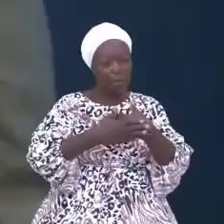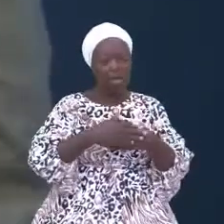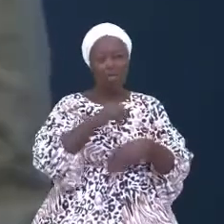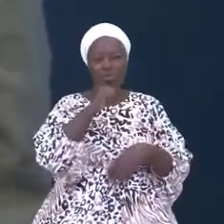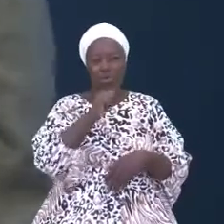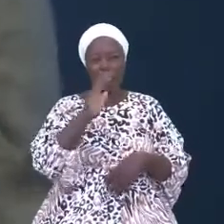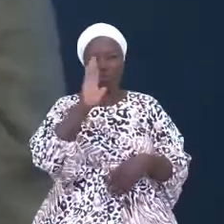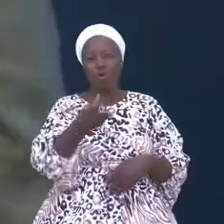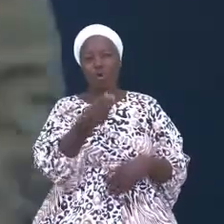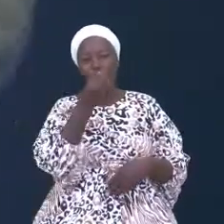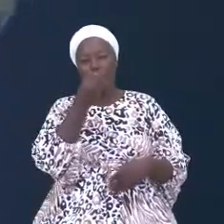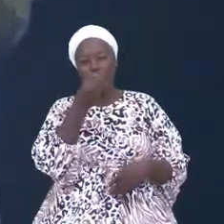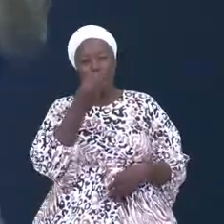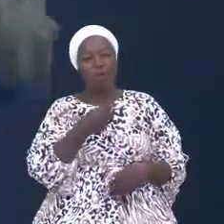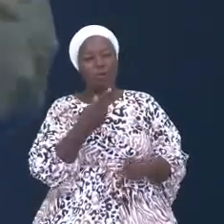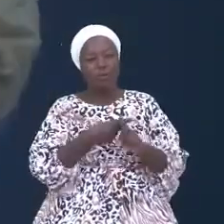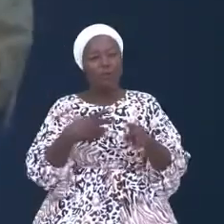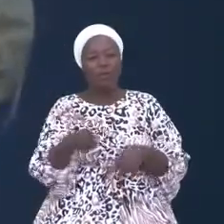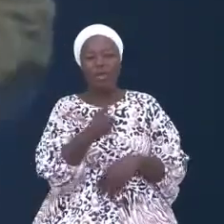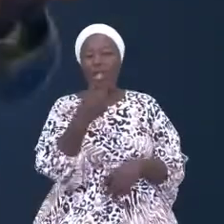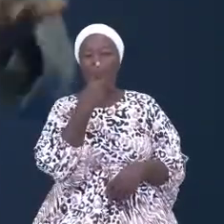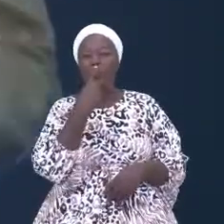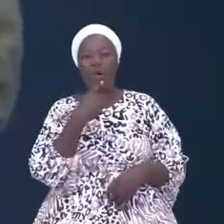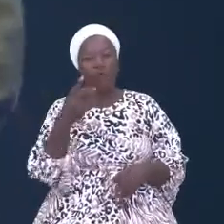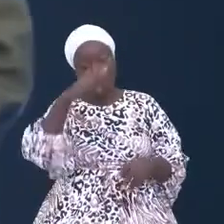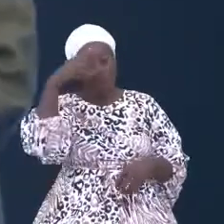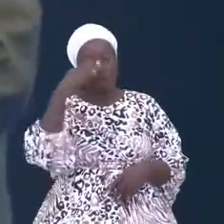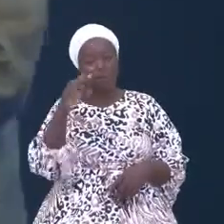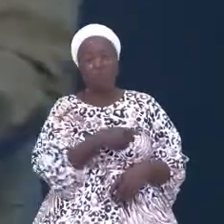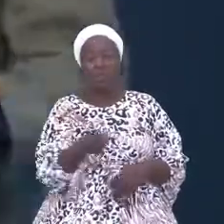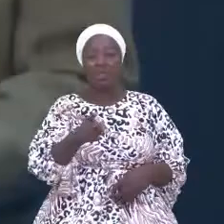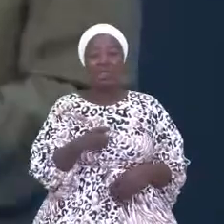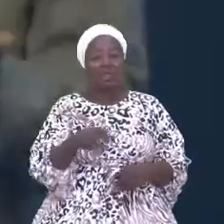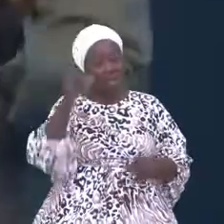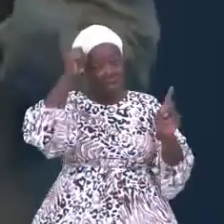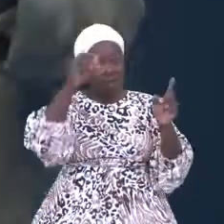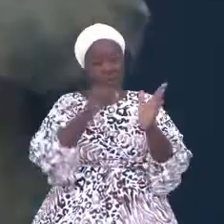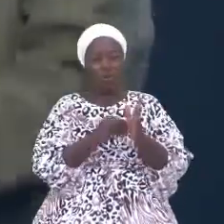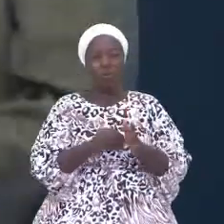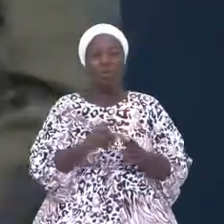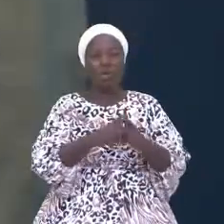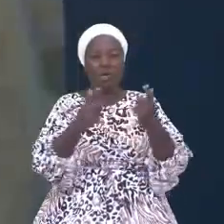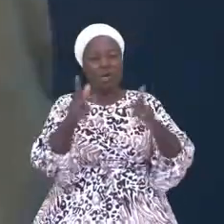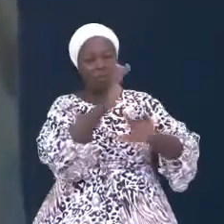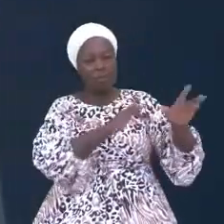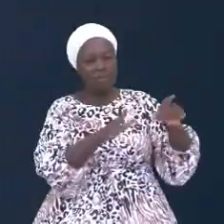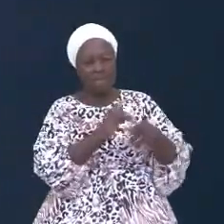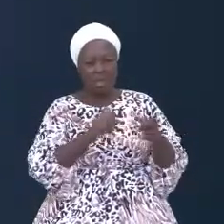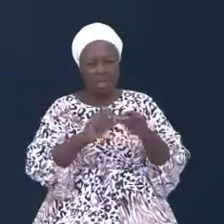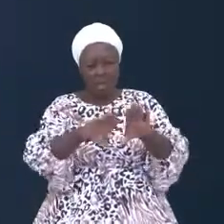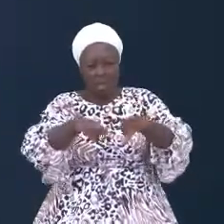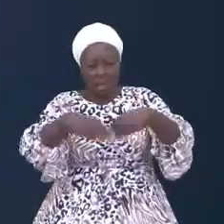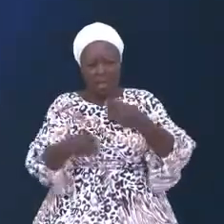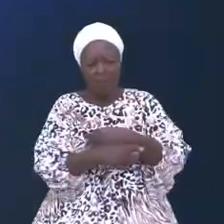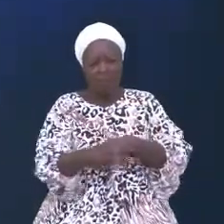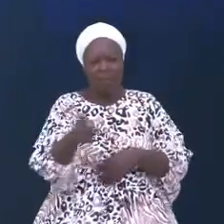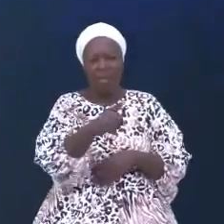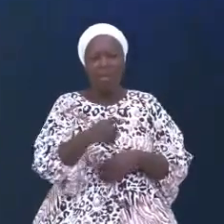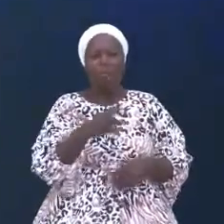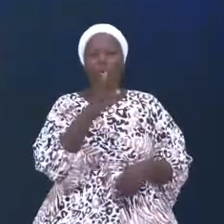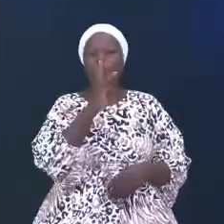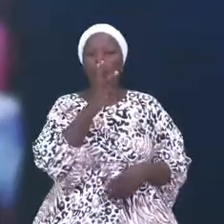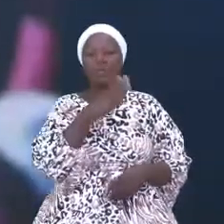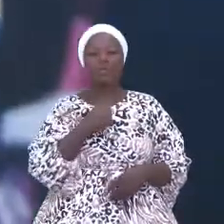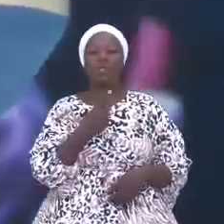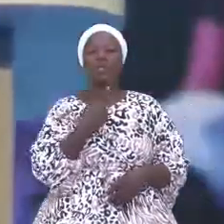manna from their mouth because of his manifold mercies, and gavest them water for their thirst.